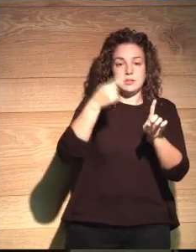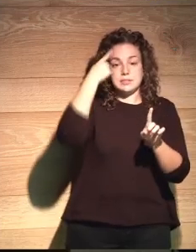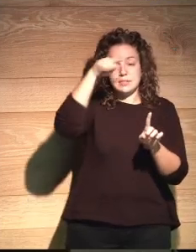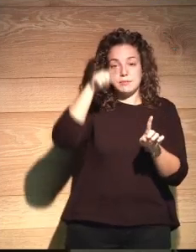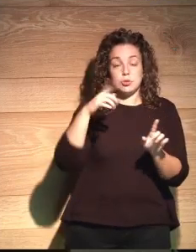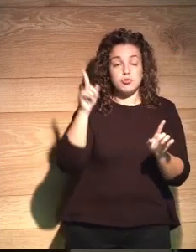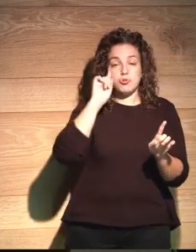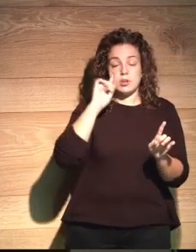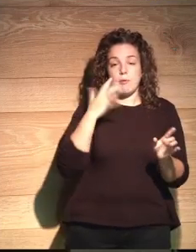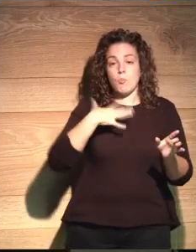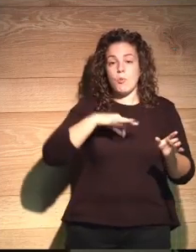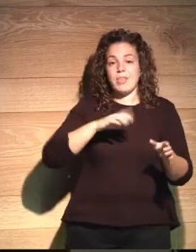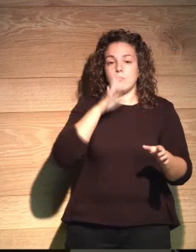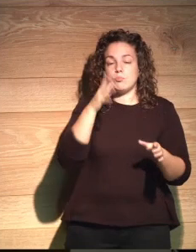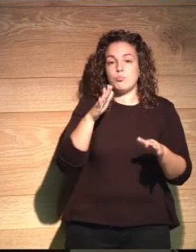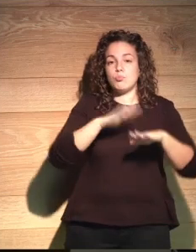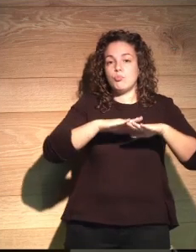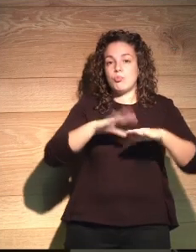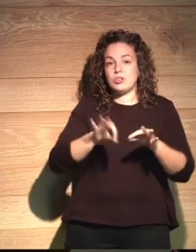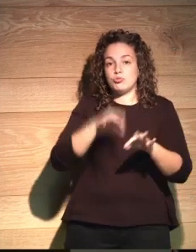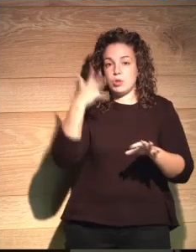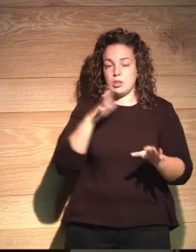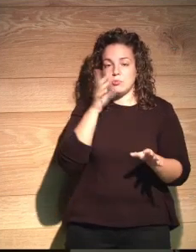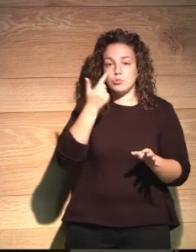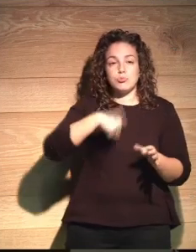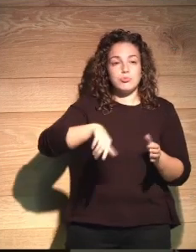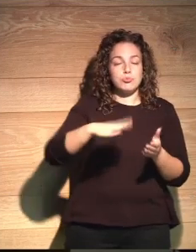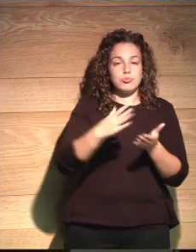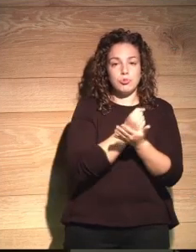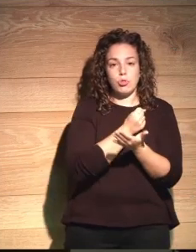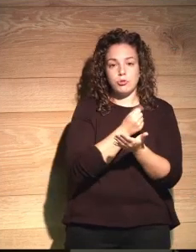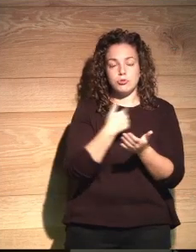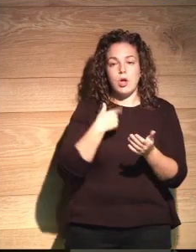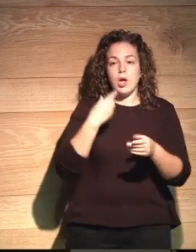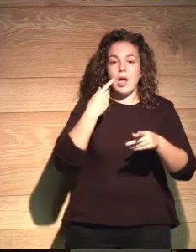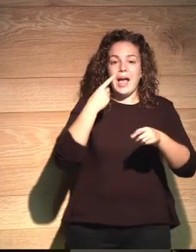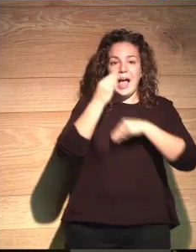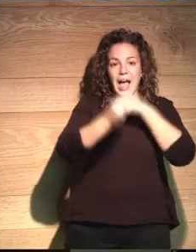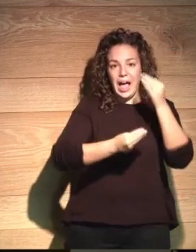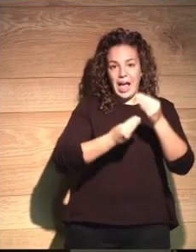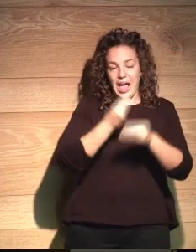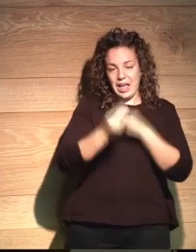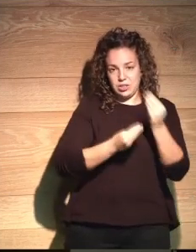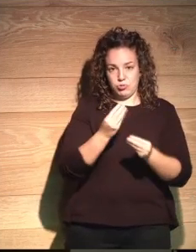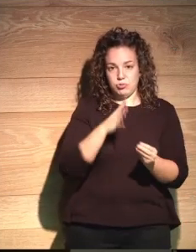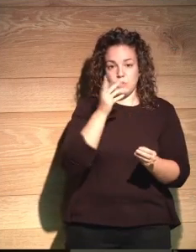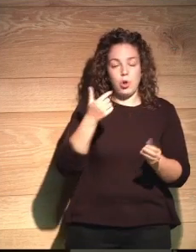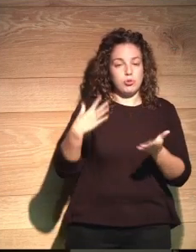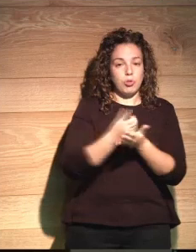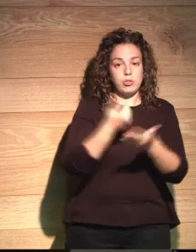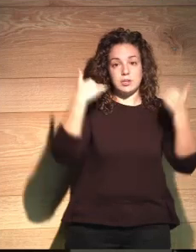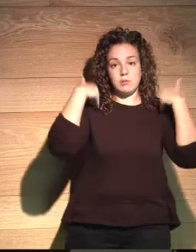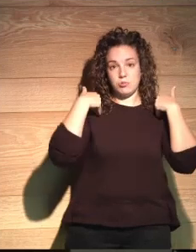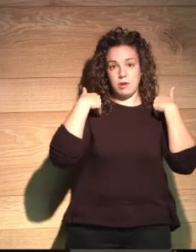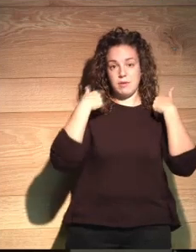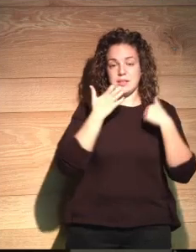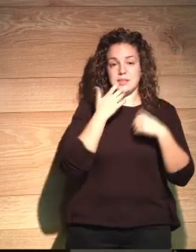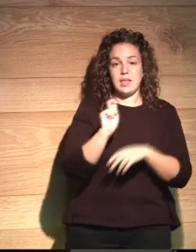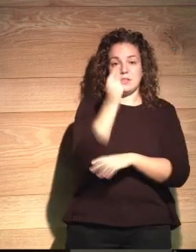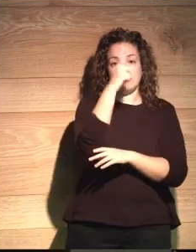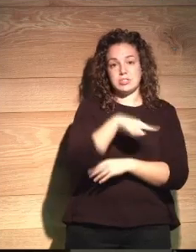chance. We all contribute to determining it by what we do. We're all equally responsible for its success. And by the way,